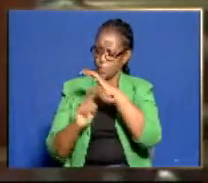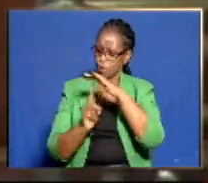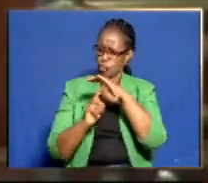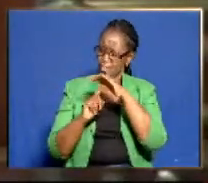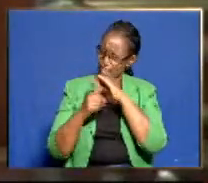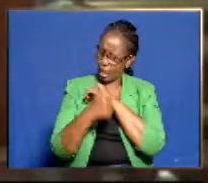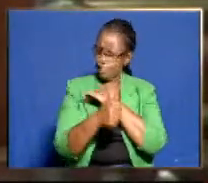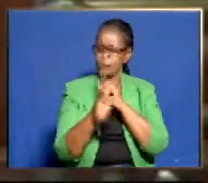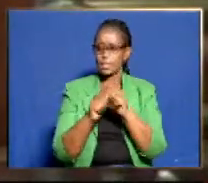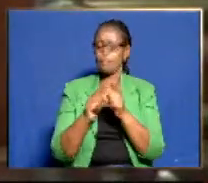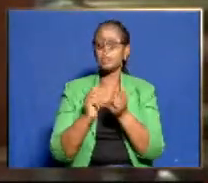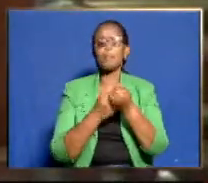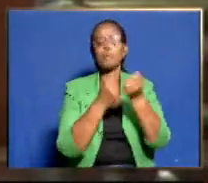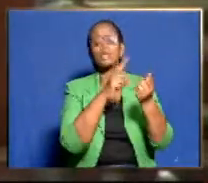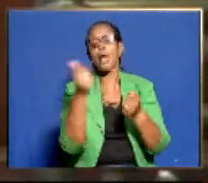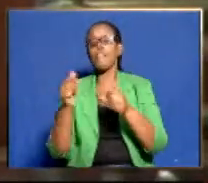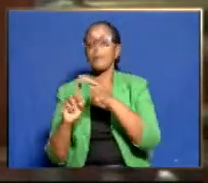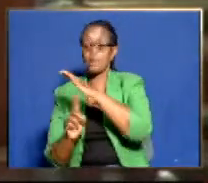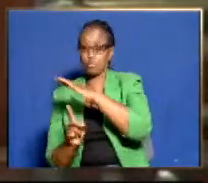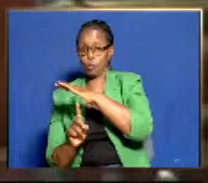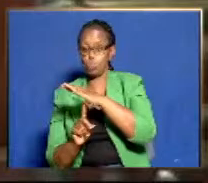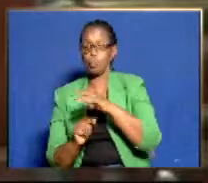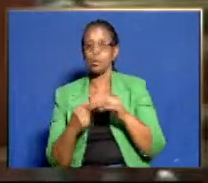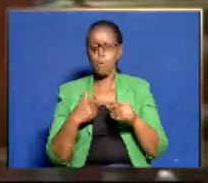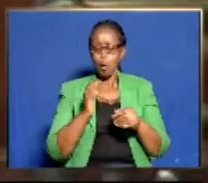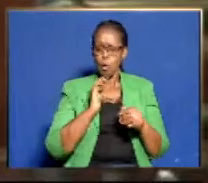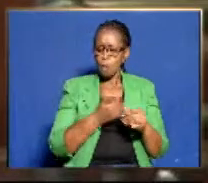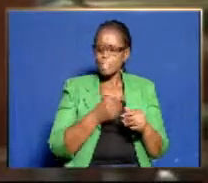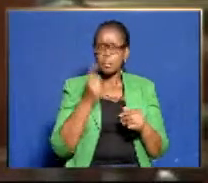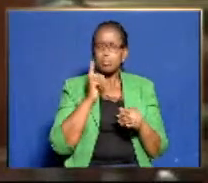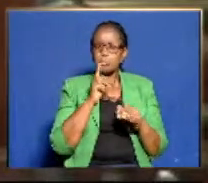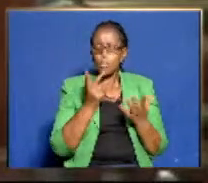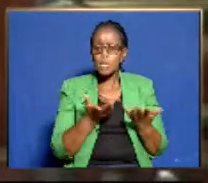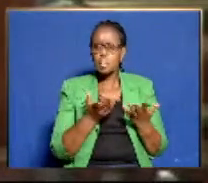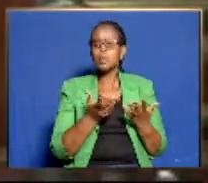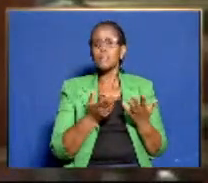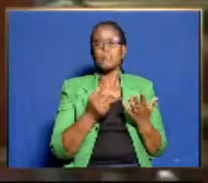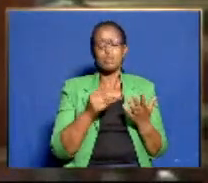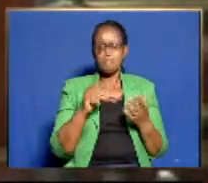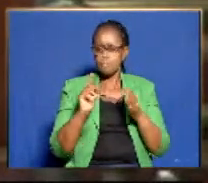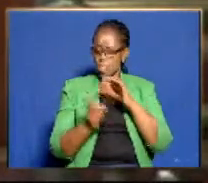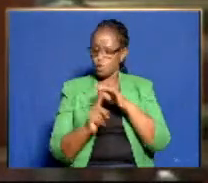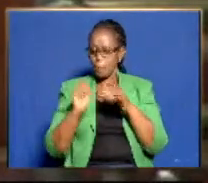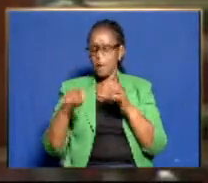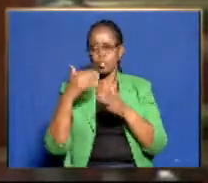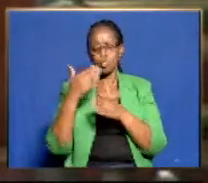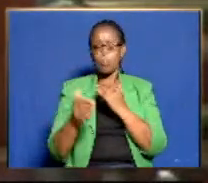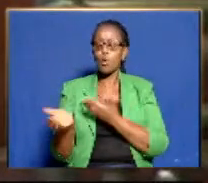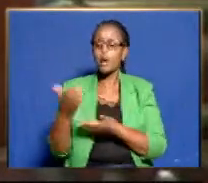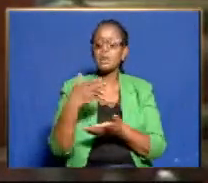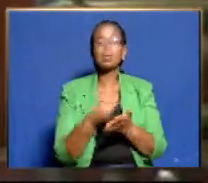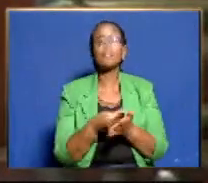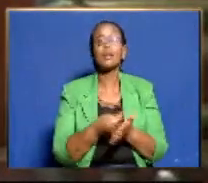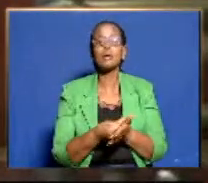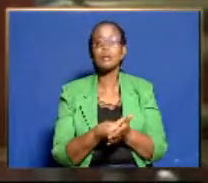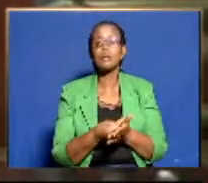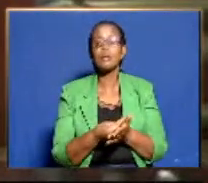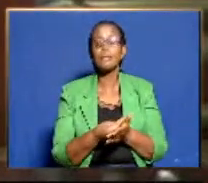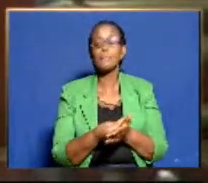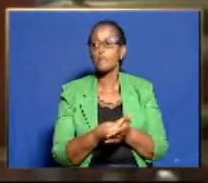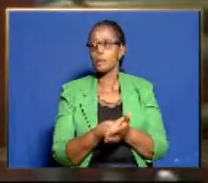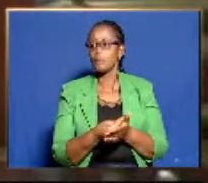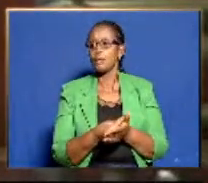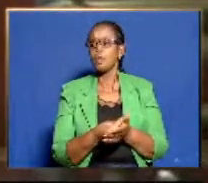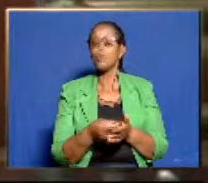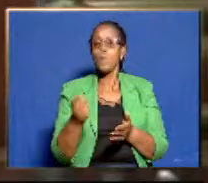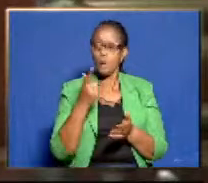recommended is that the ministry must cease collection of cash. We have said this before, and we have said that we are giving a